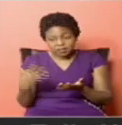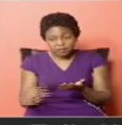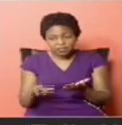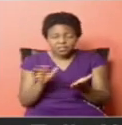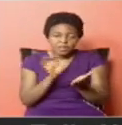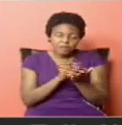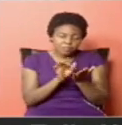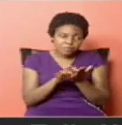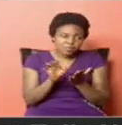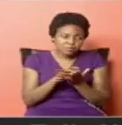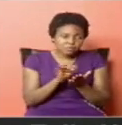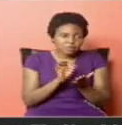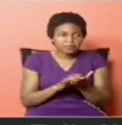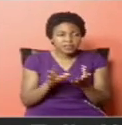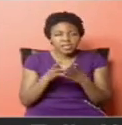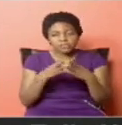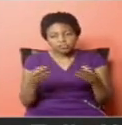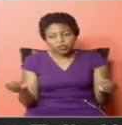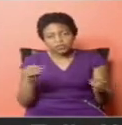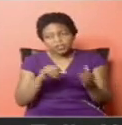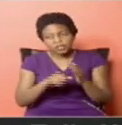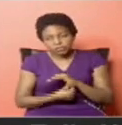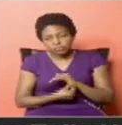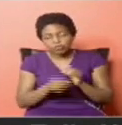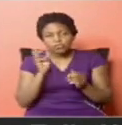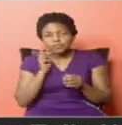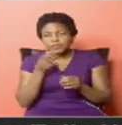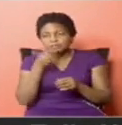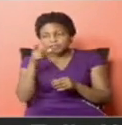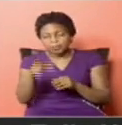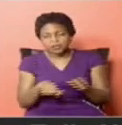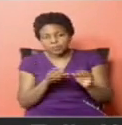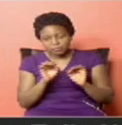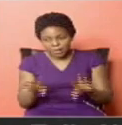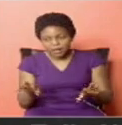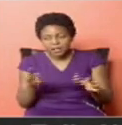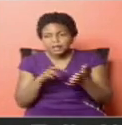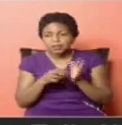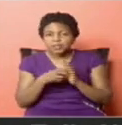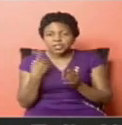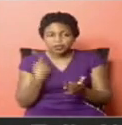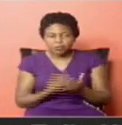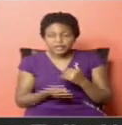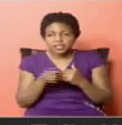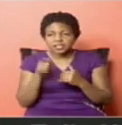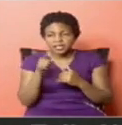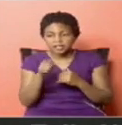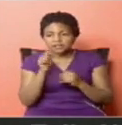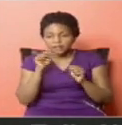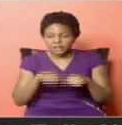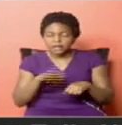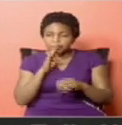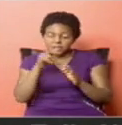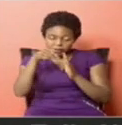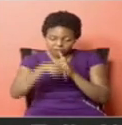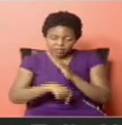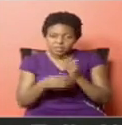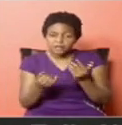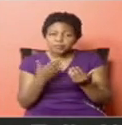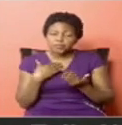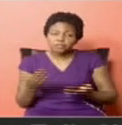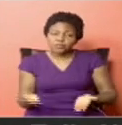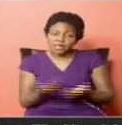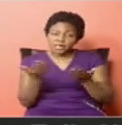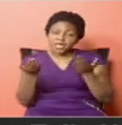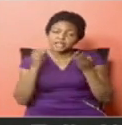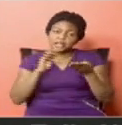not address the matter of the deaf persons. So you have to look at this comprehensively. And I want to encourage our